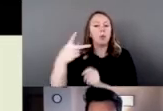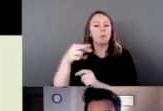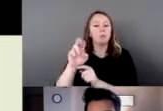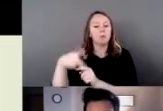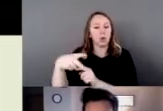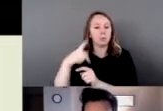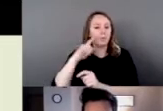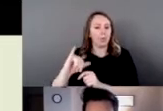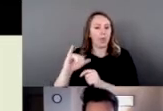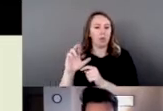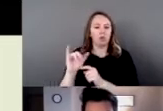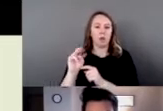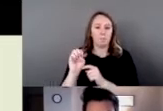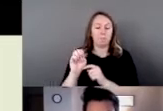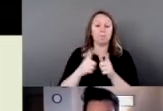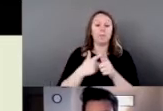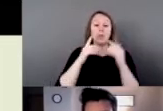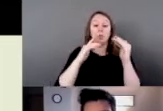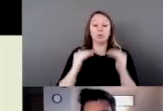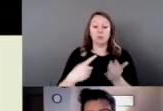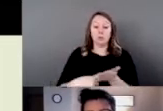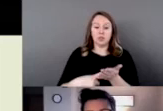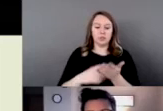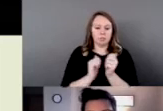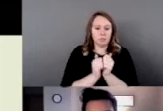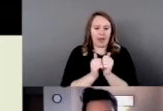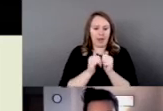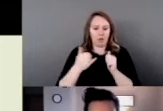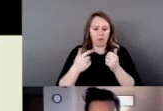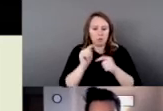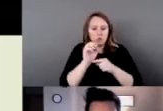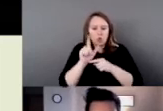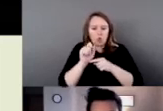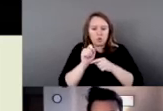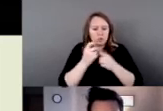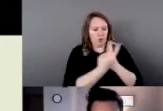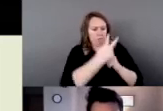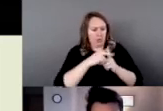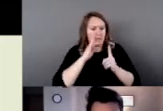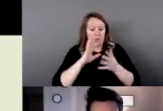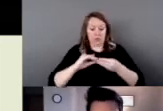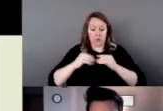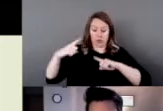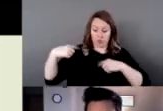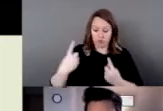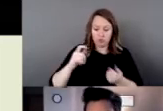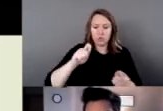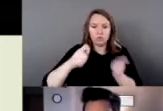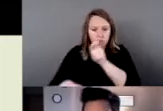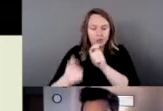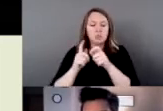a narrative shift. And then we'll end with how we can continue to build bridges with others,